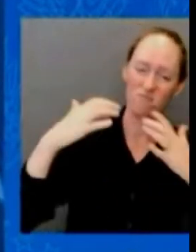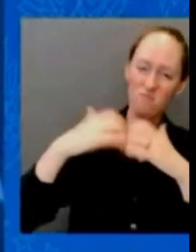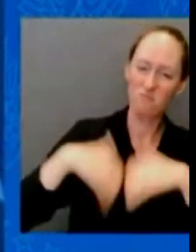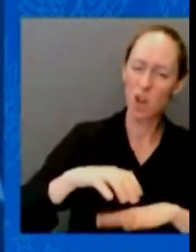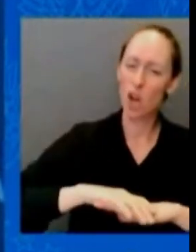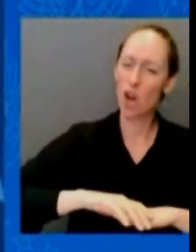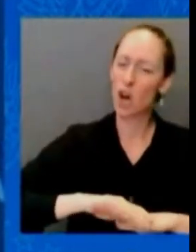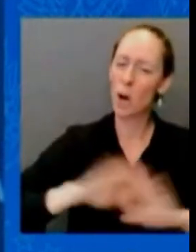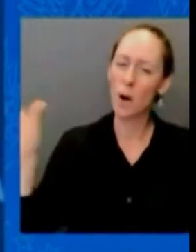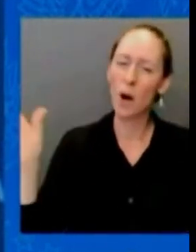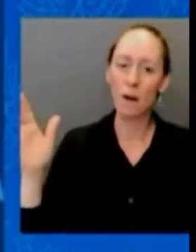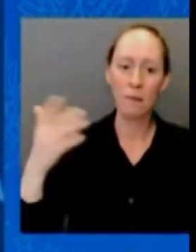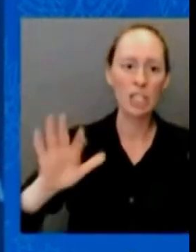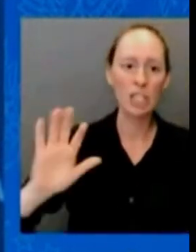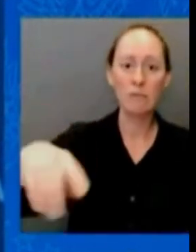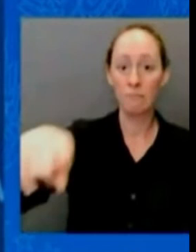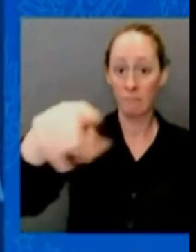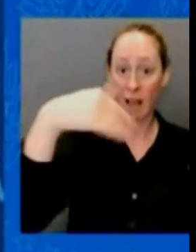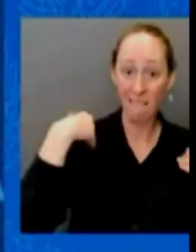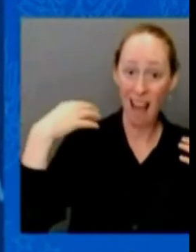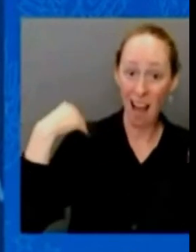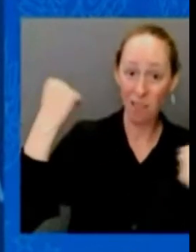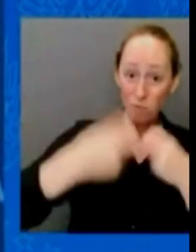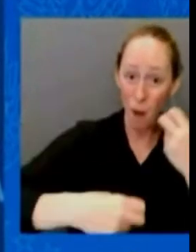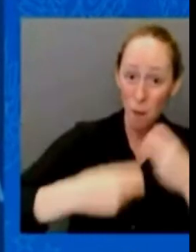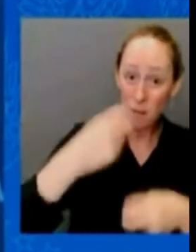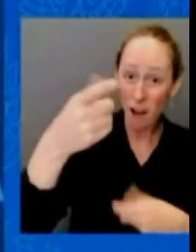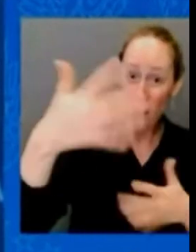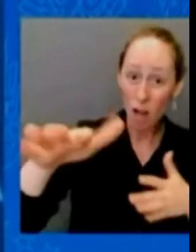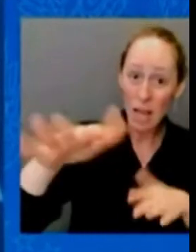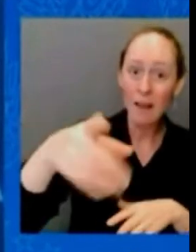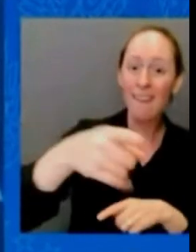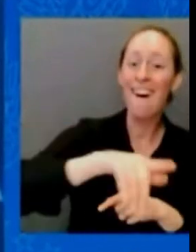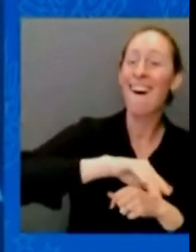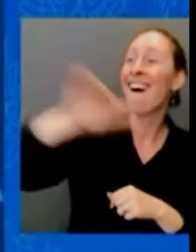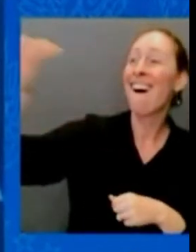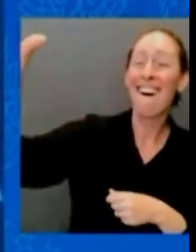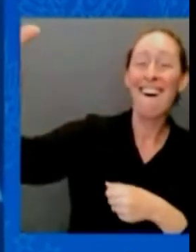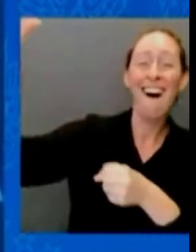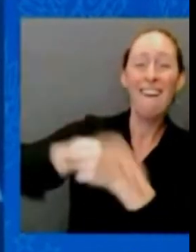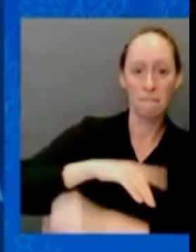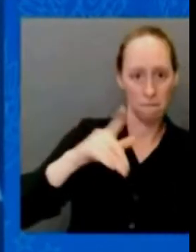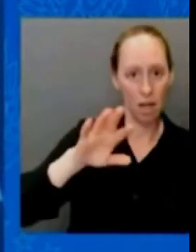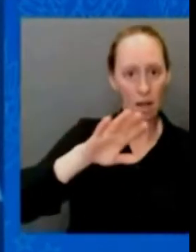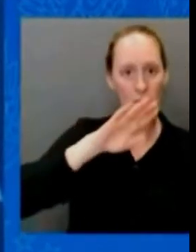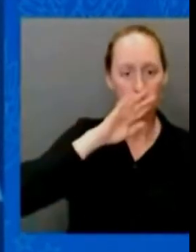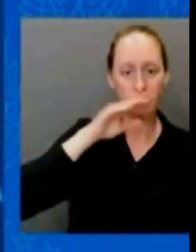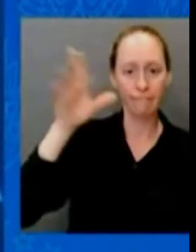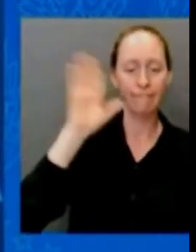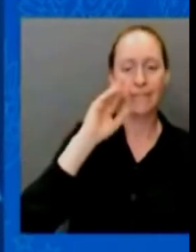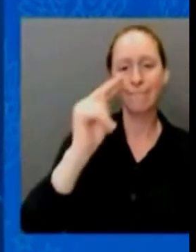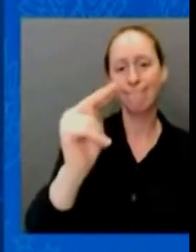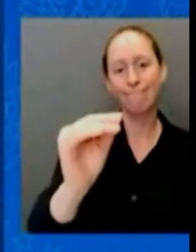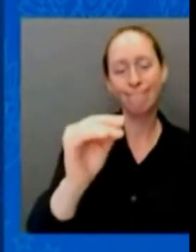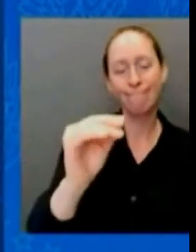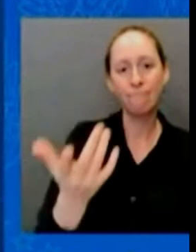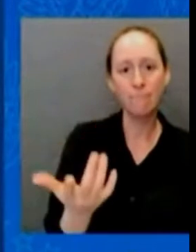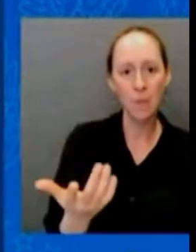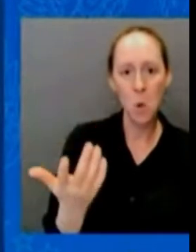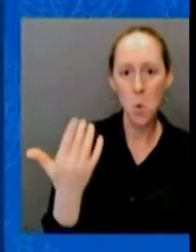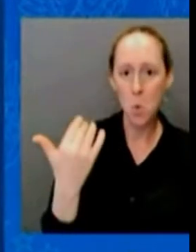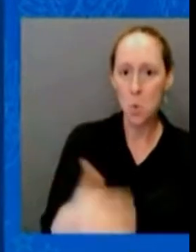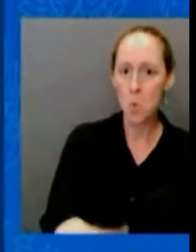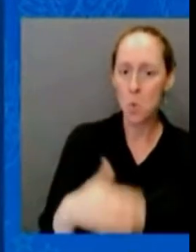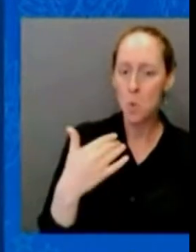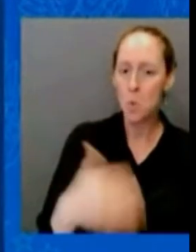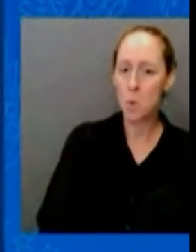will lose even that insurance because they have a pre-existing condition. These protections are gone as well if the Republicans get their